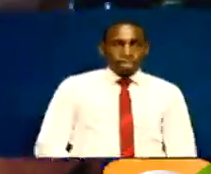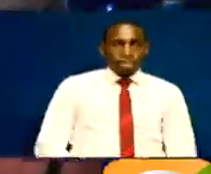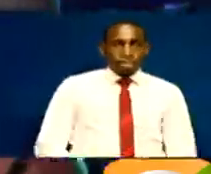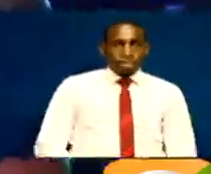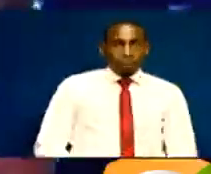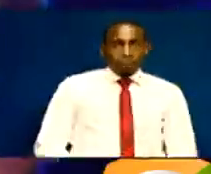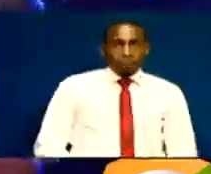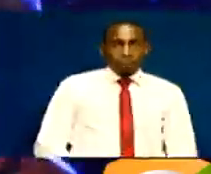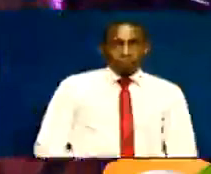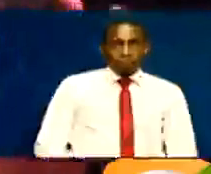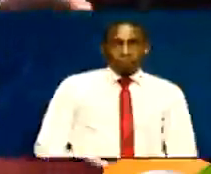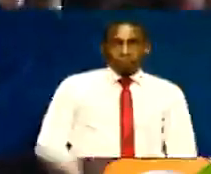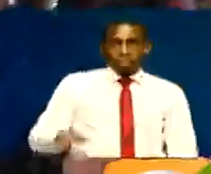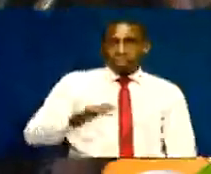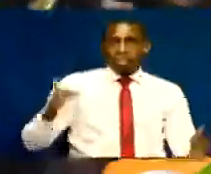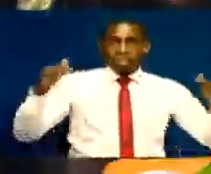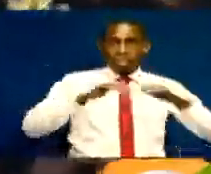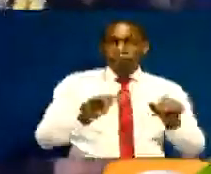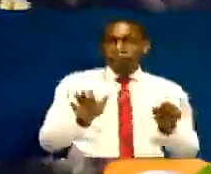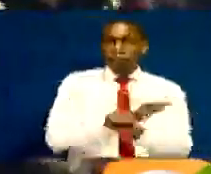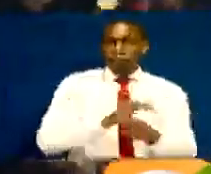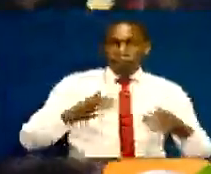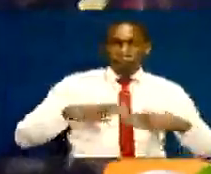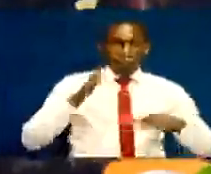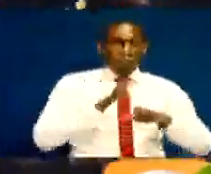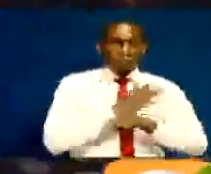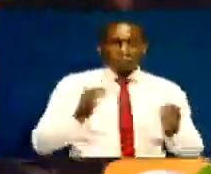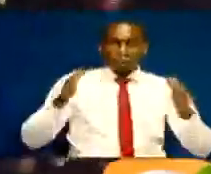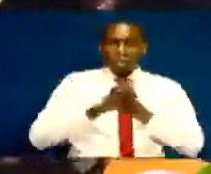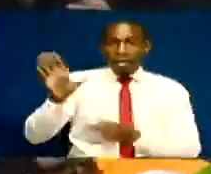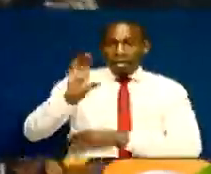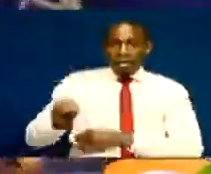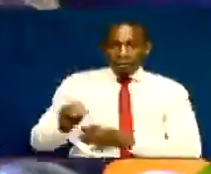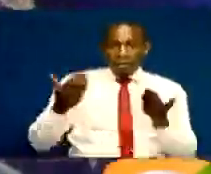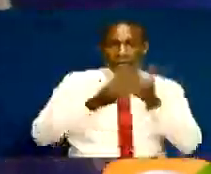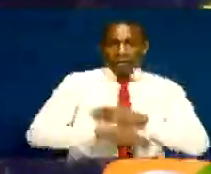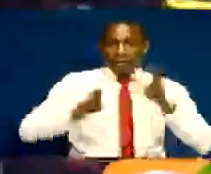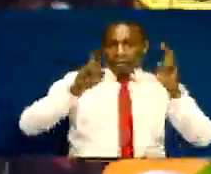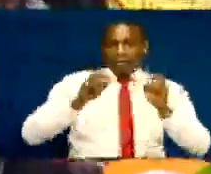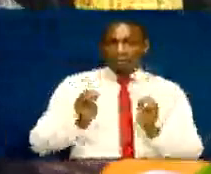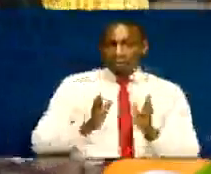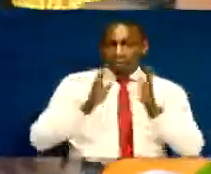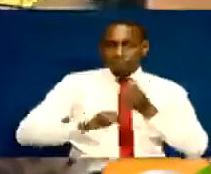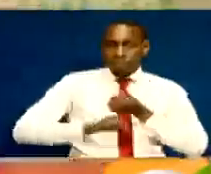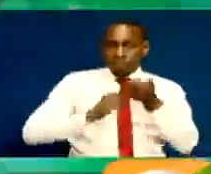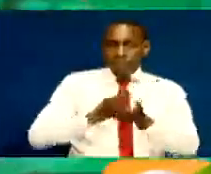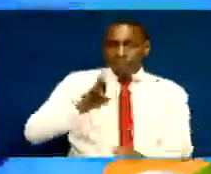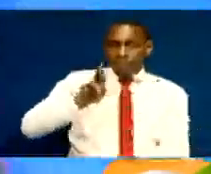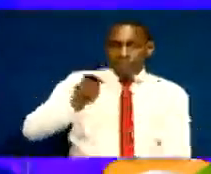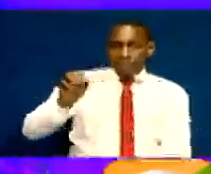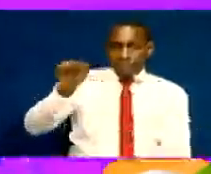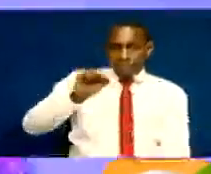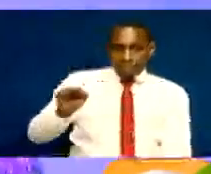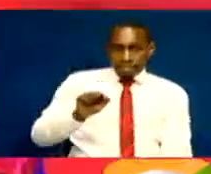At the packed carnival grounds, Rumba lovers gathered for the African Night theme music concert sponsored by Royal Media